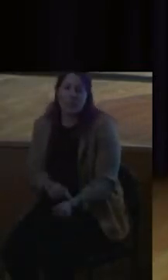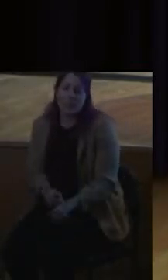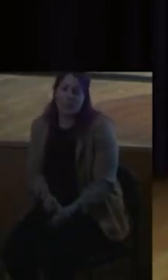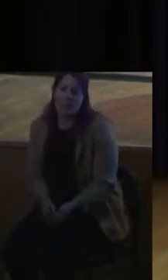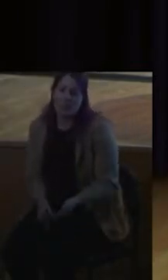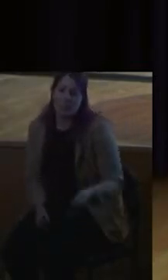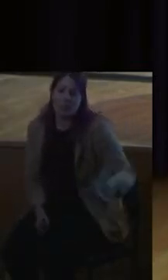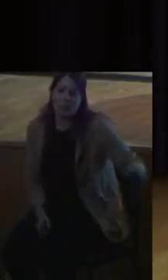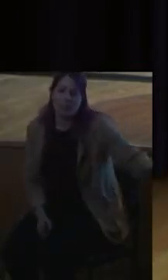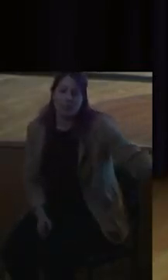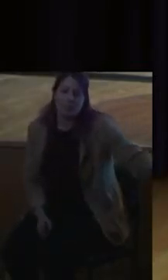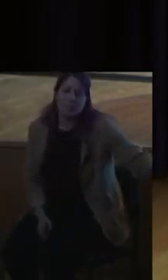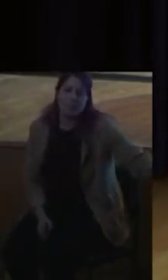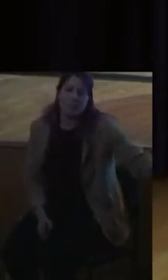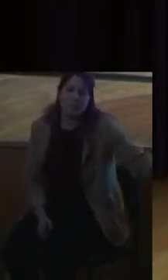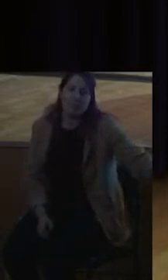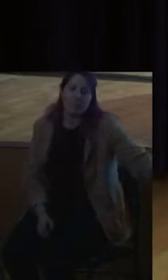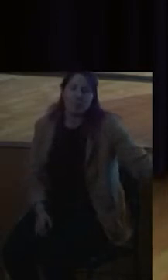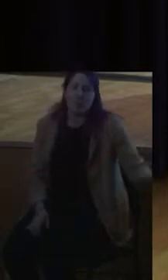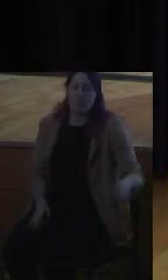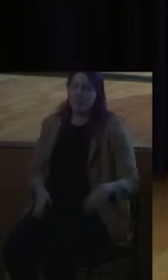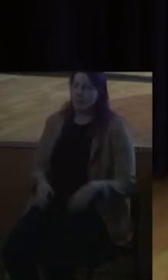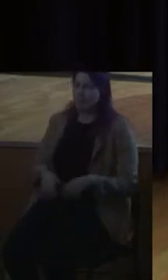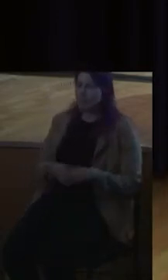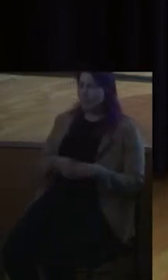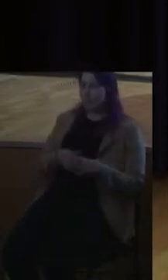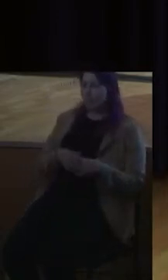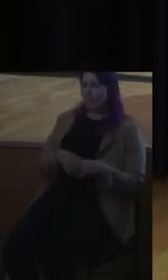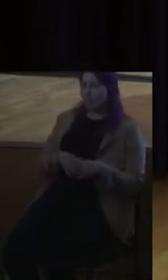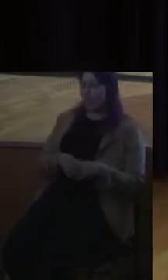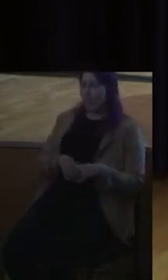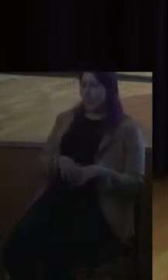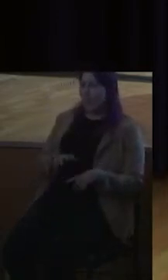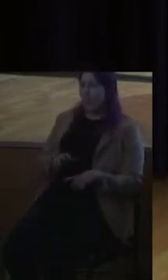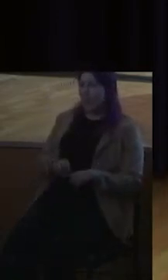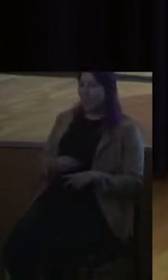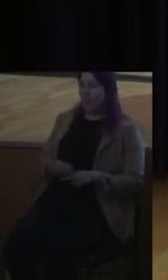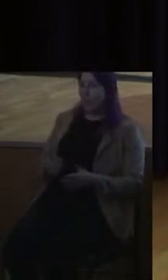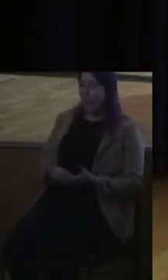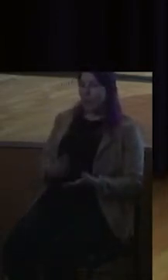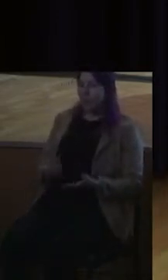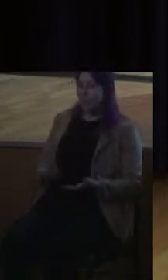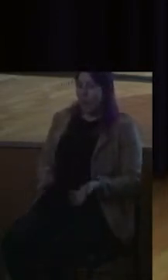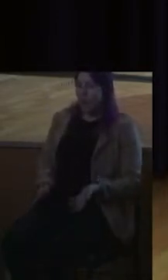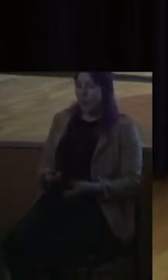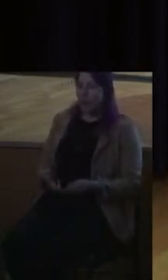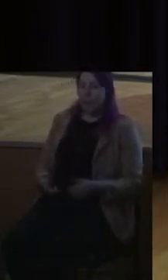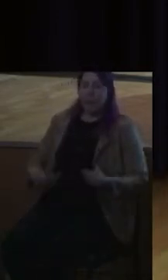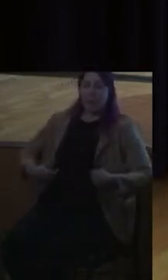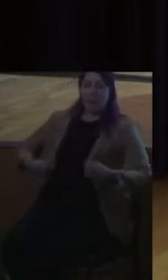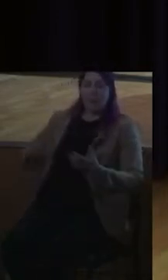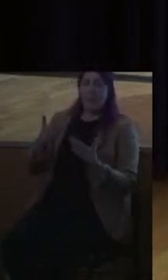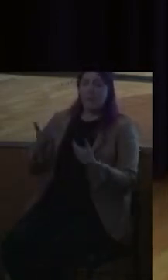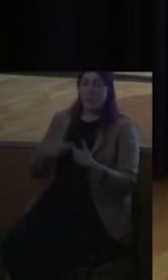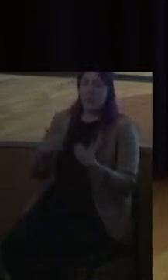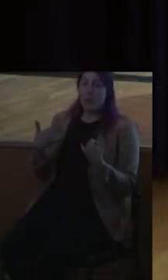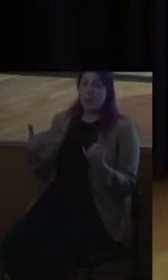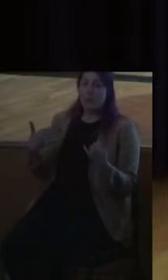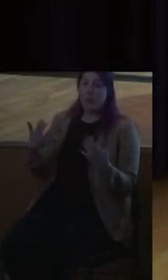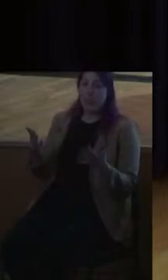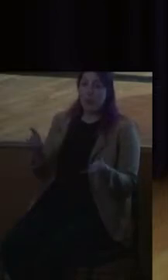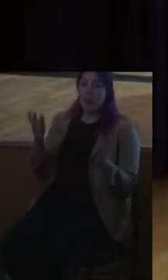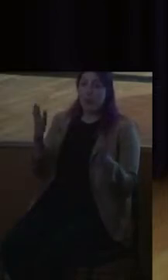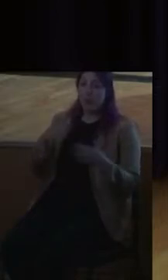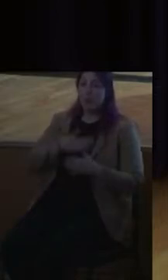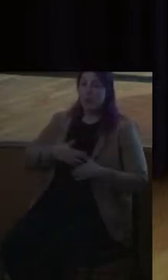Festival. My name is Hayes Labus, and I work in the Museum Programs and Community Programs Department here at the Museum. Hope you enjoy your